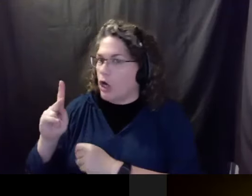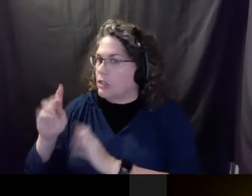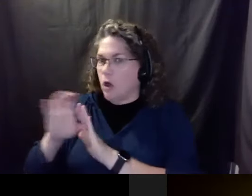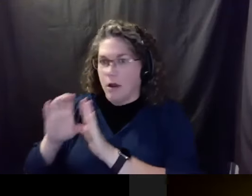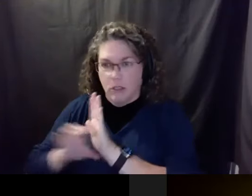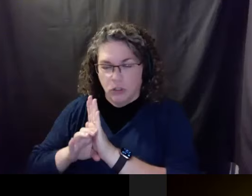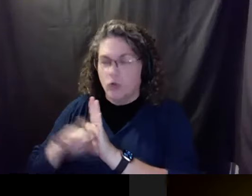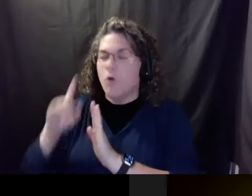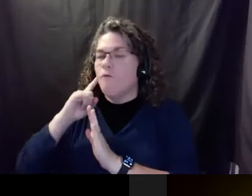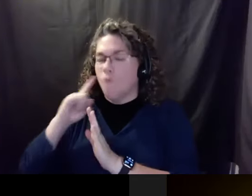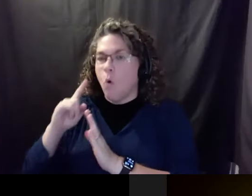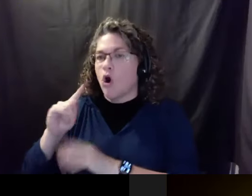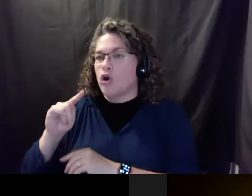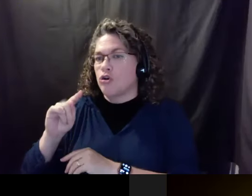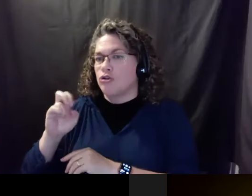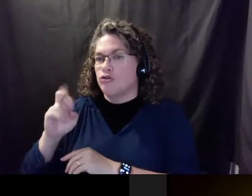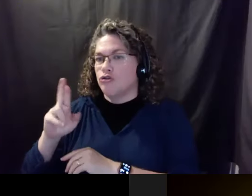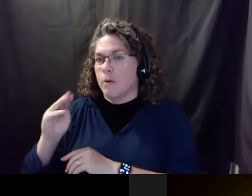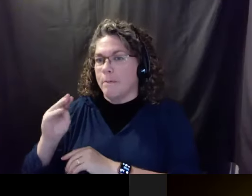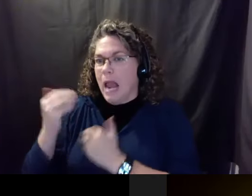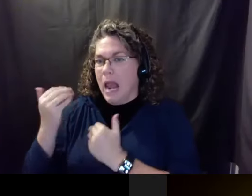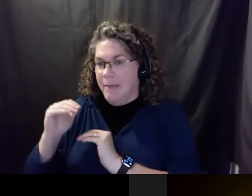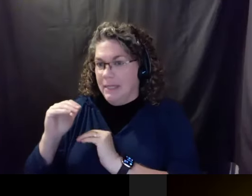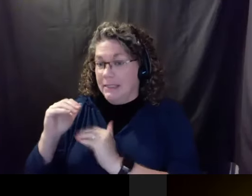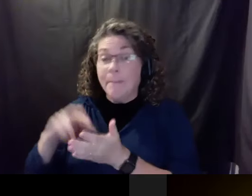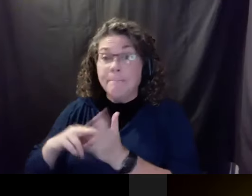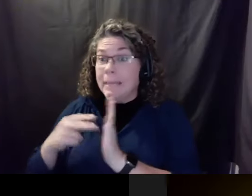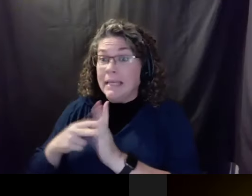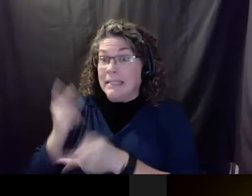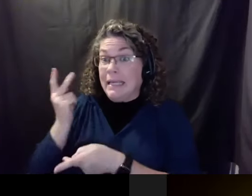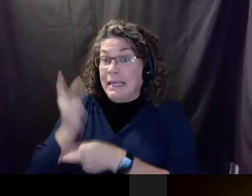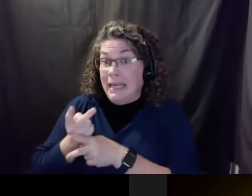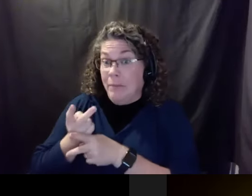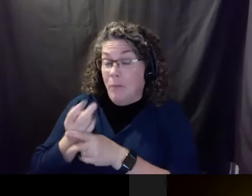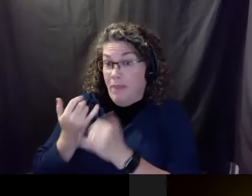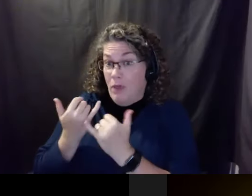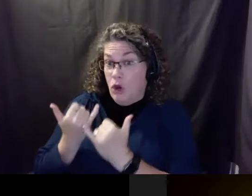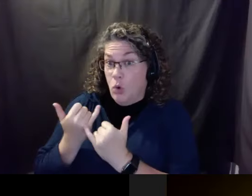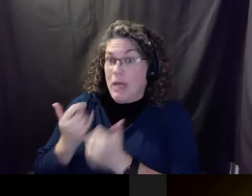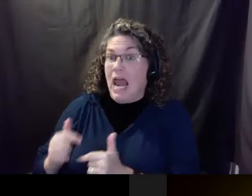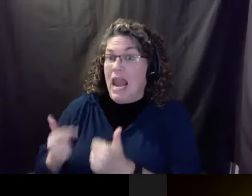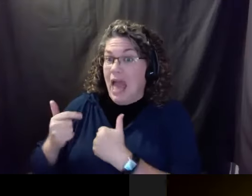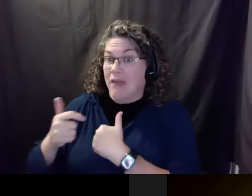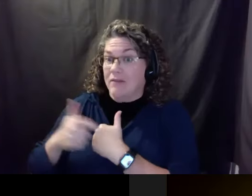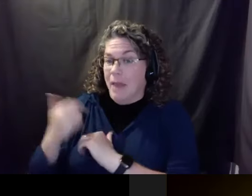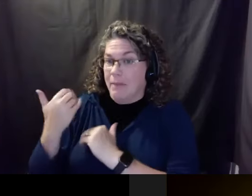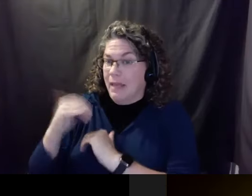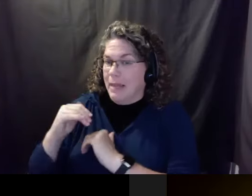limits. That means that we will maintain the existing lifetime limit to 16 years.